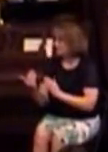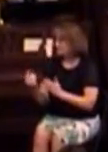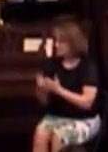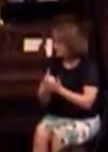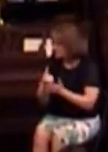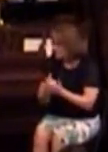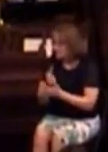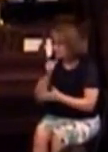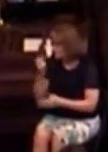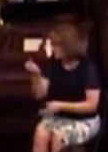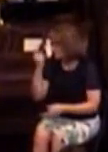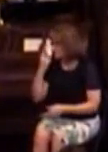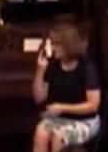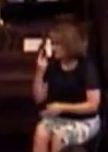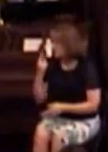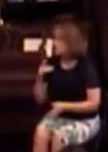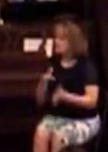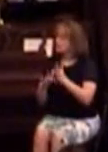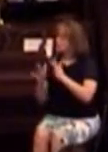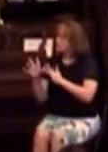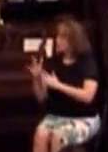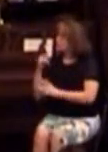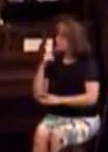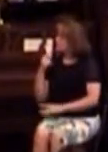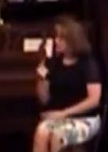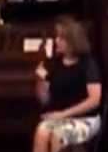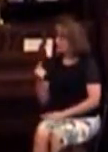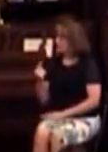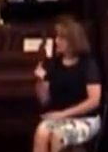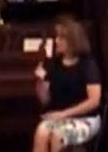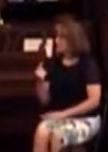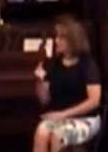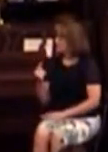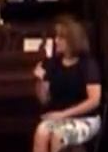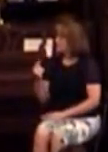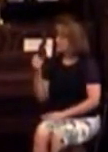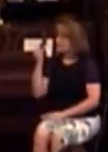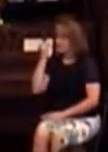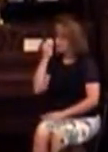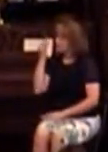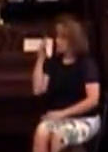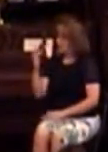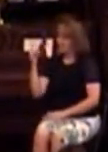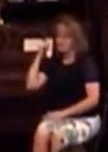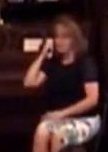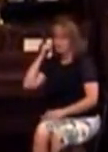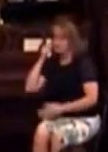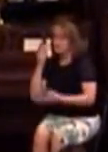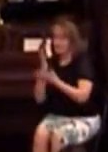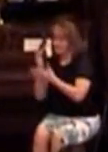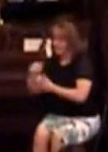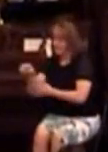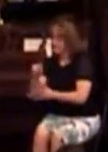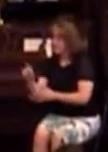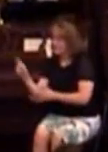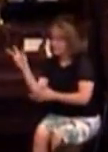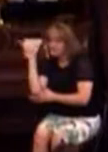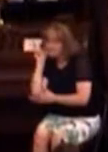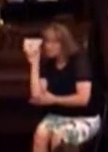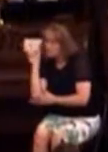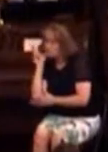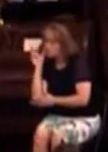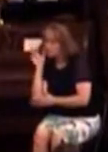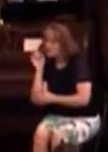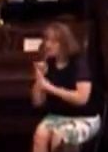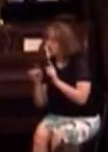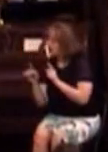It's just another way of saying some people don't have ears. Some people are blind. And so these guys are blind. They don't see Jesus, and they're walking,